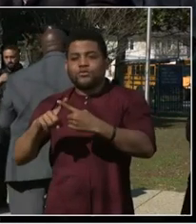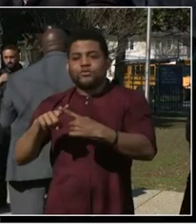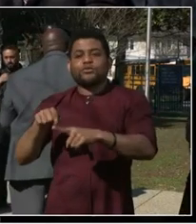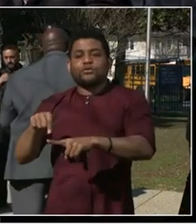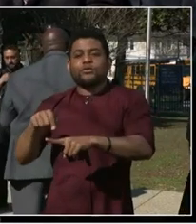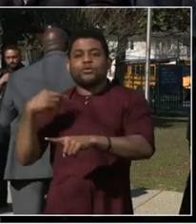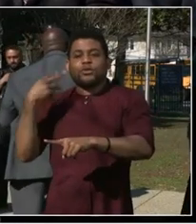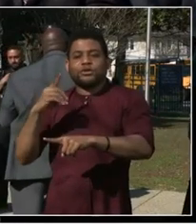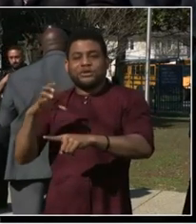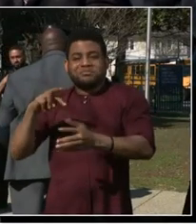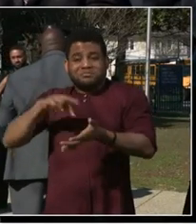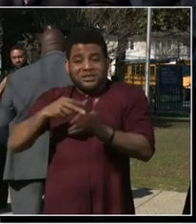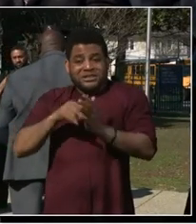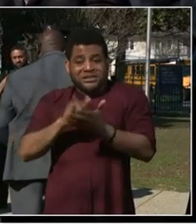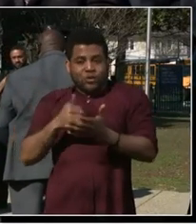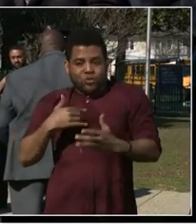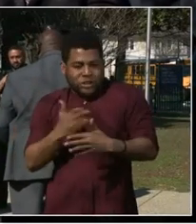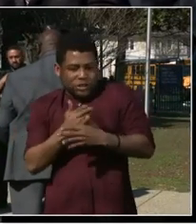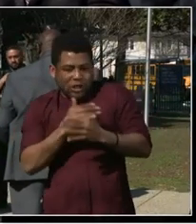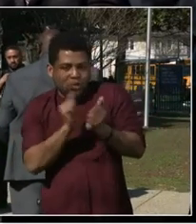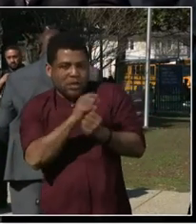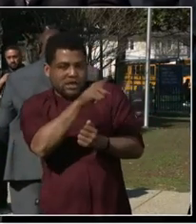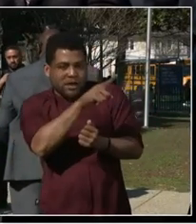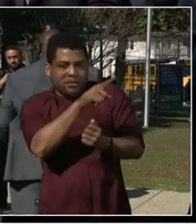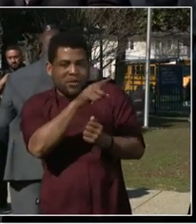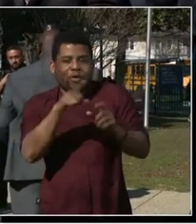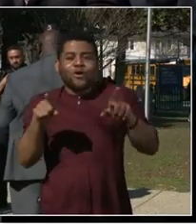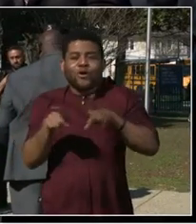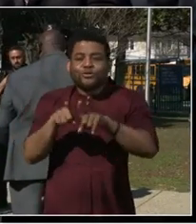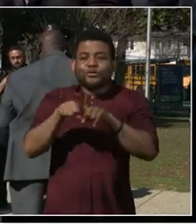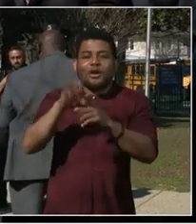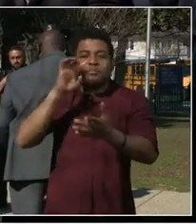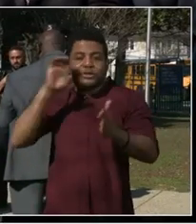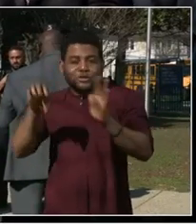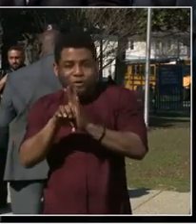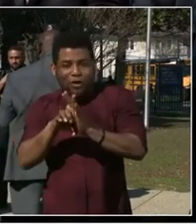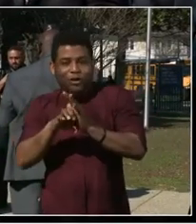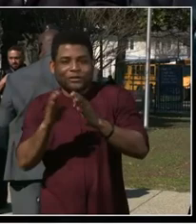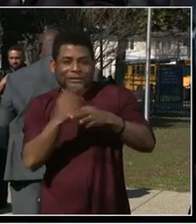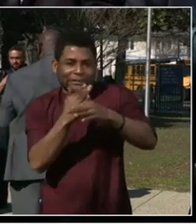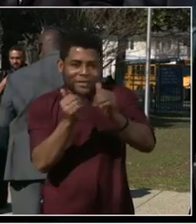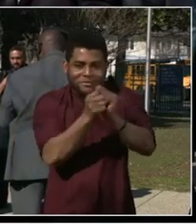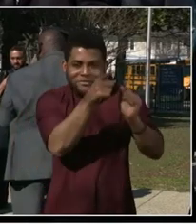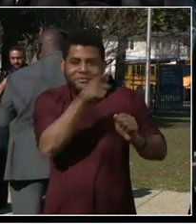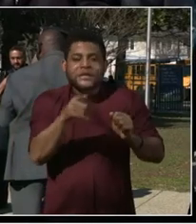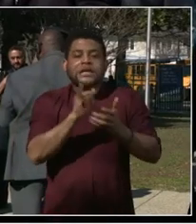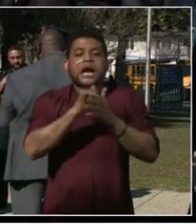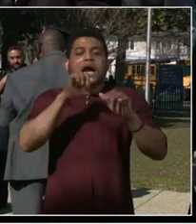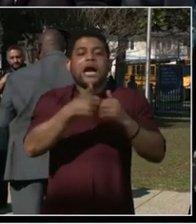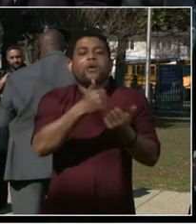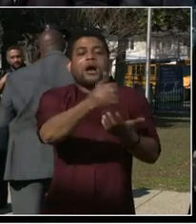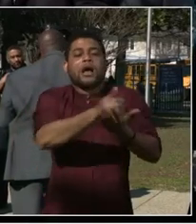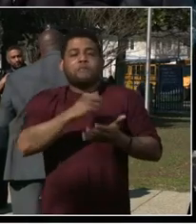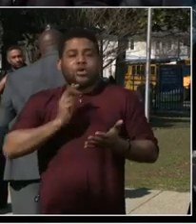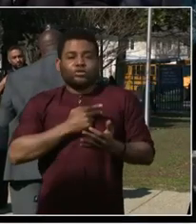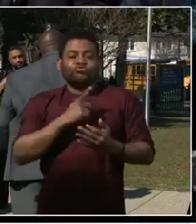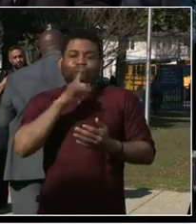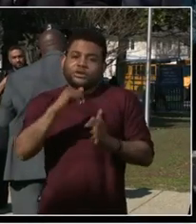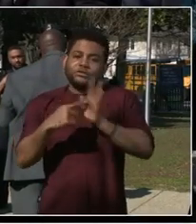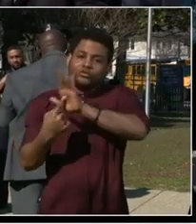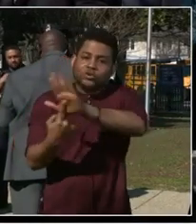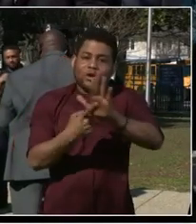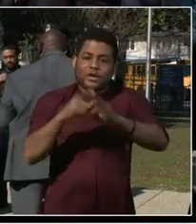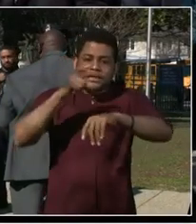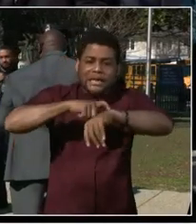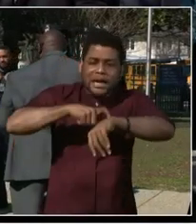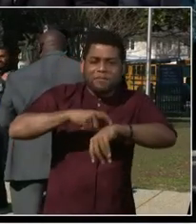just forensics, but also an image to really kind of pull things together at that point. So it's just really timing, evidence collection, and processing